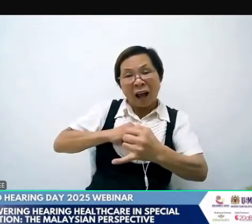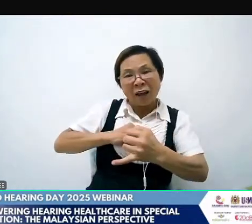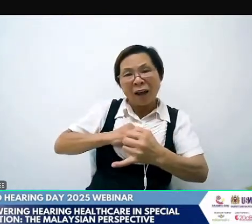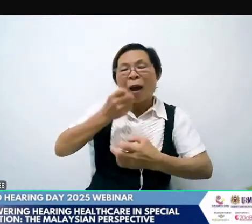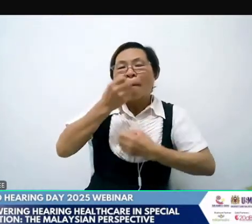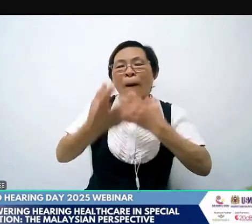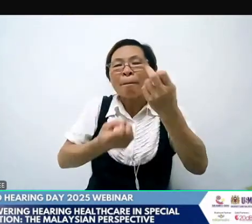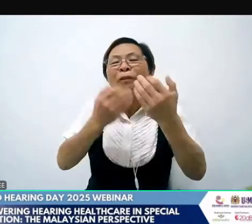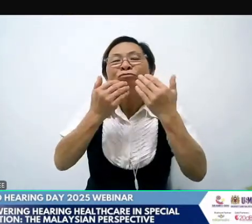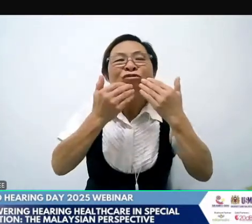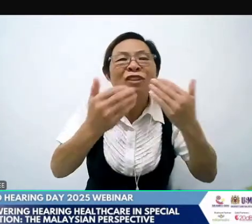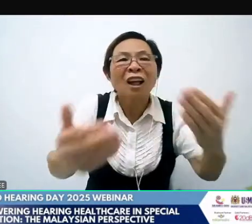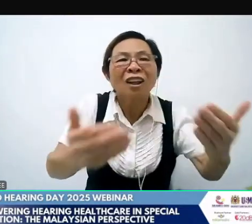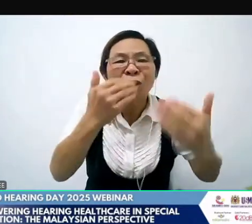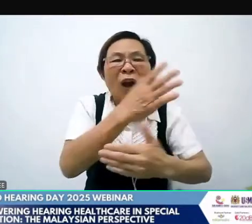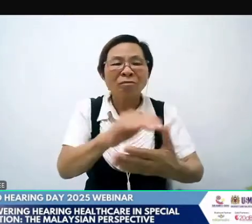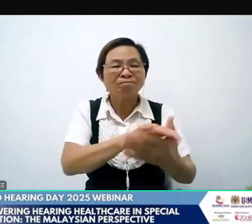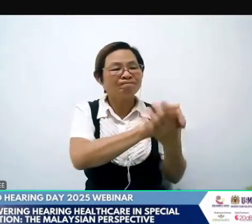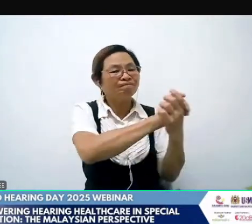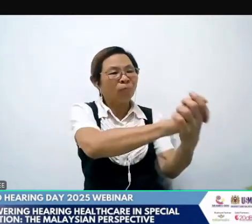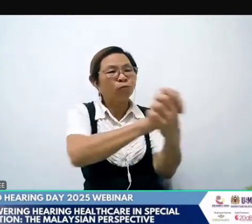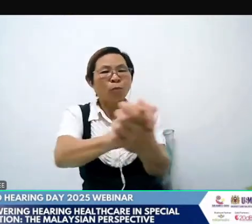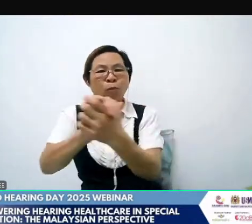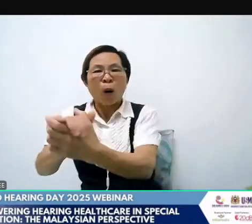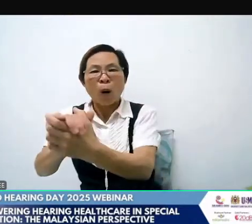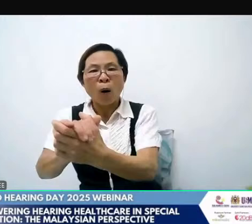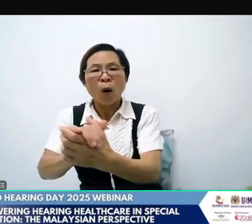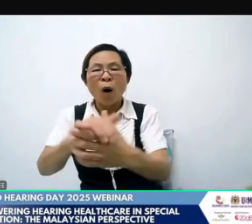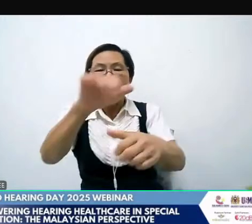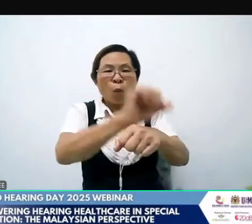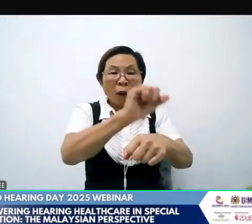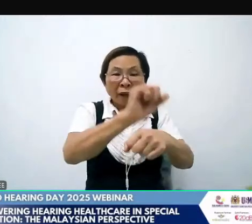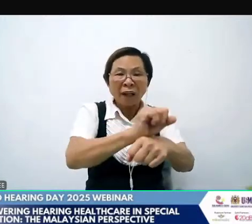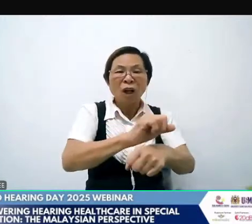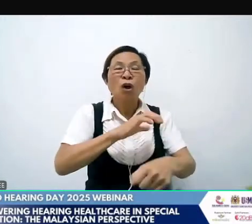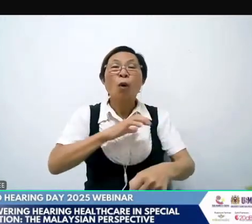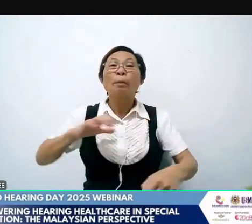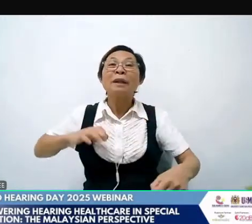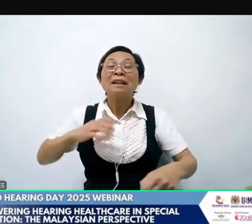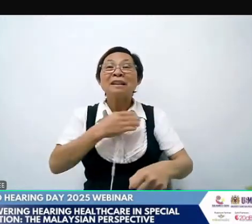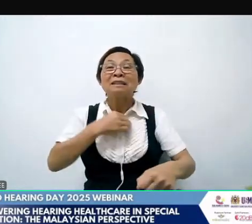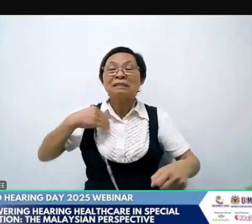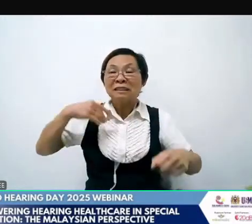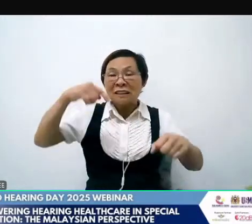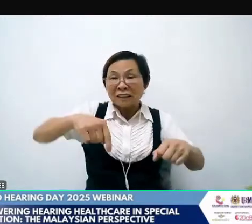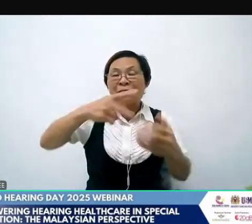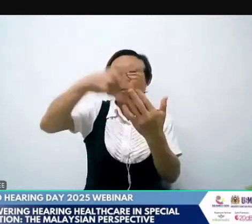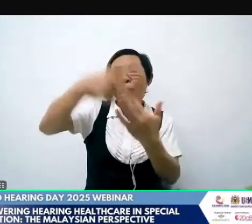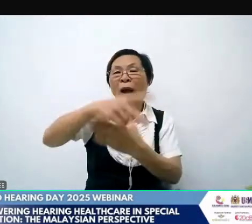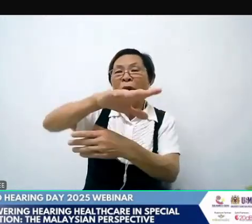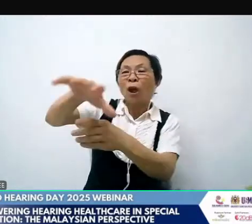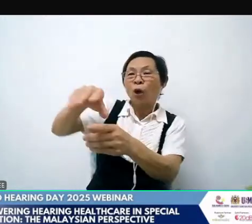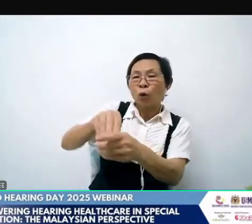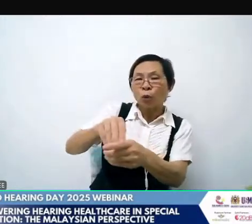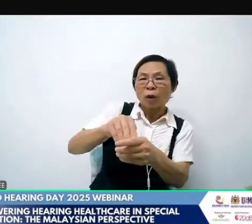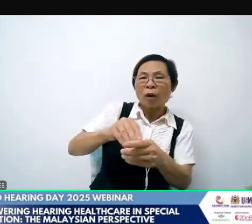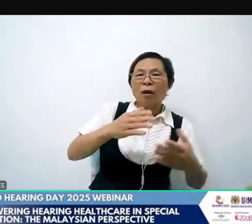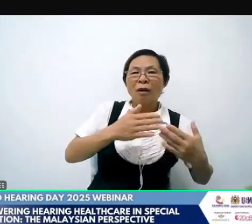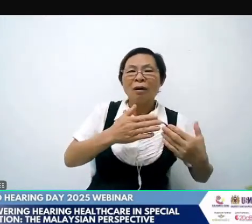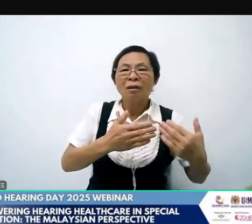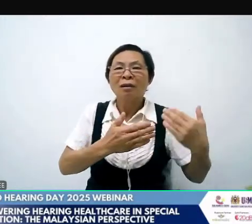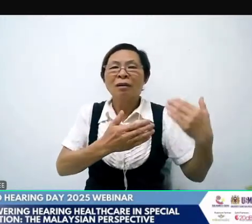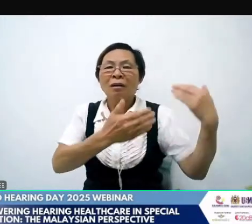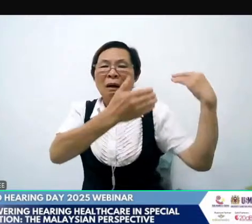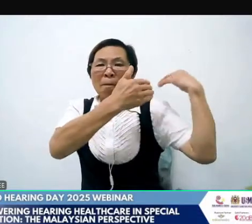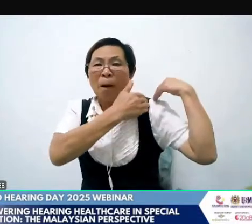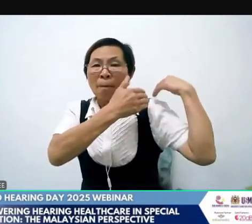my gratitude and congratulations to the working committees of this program which includes dedicated staff members